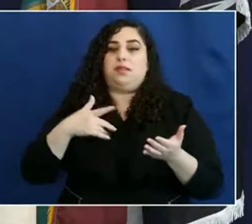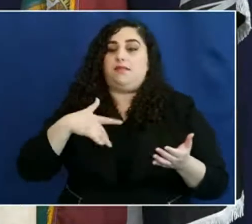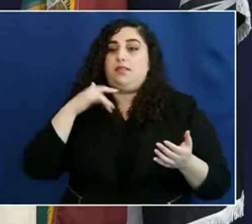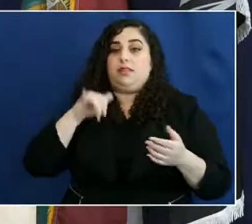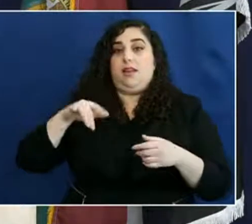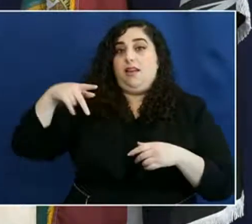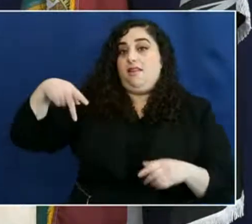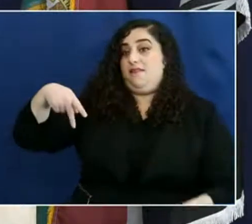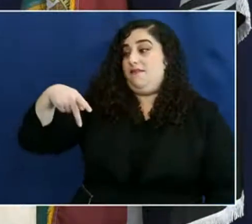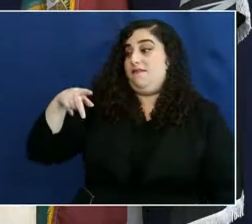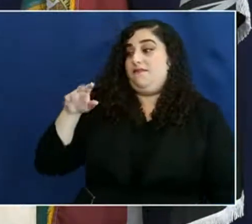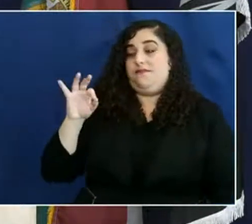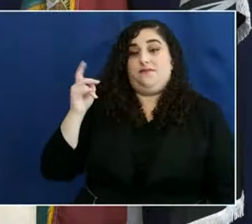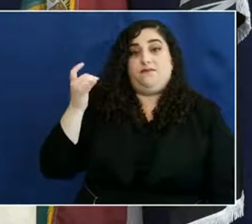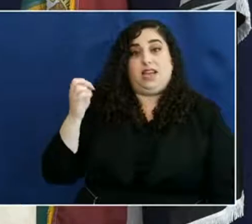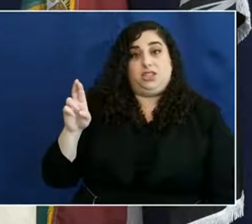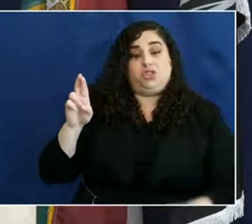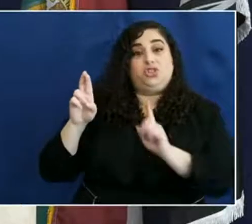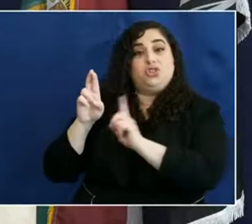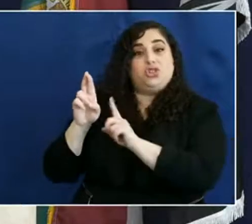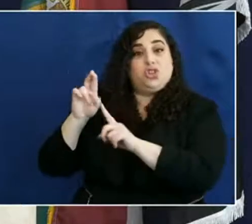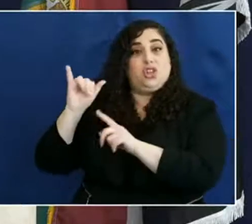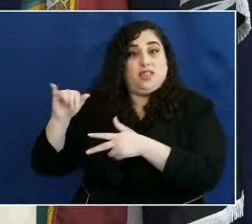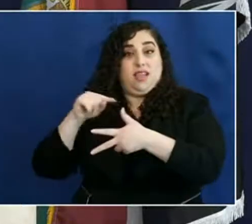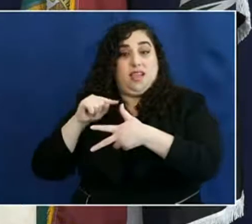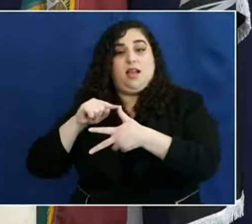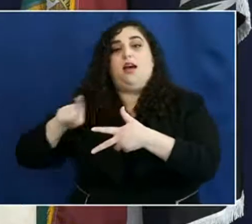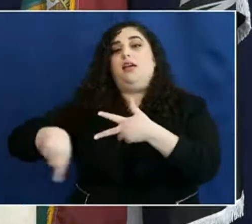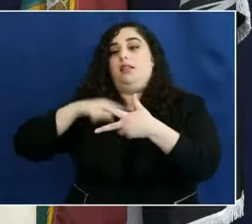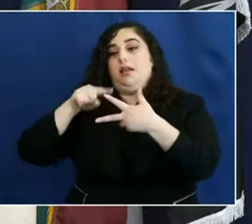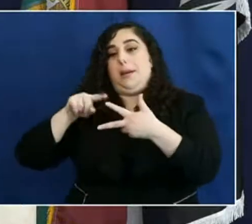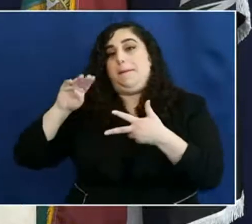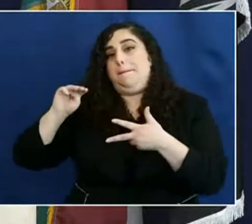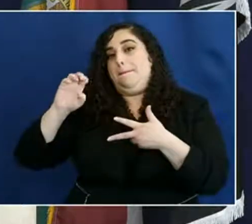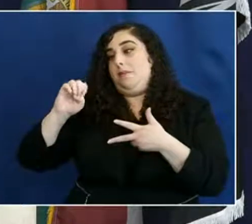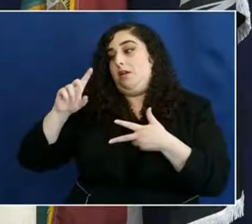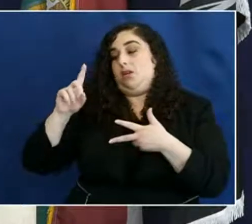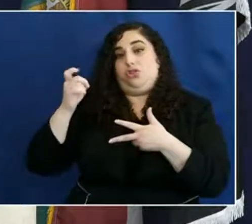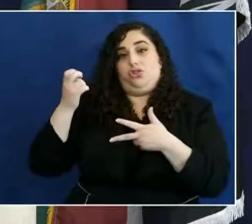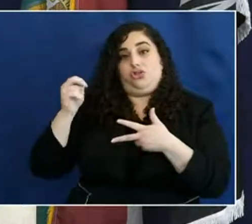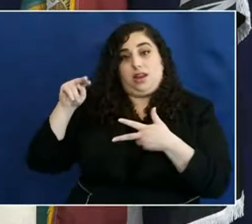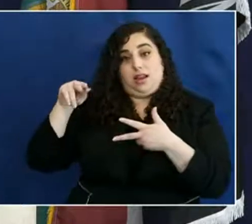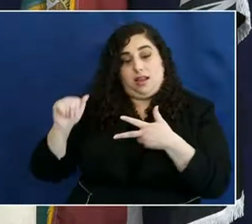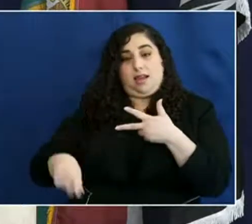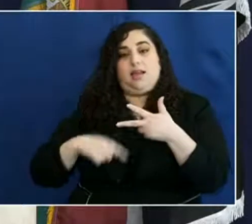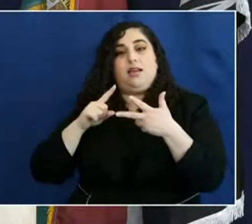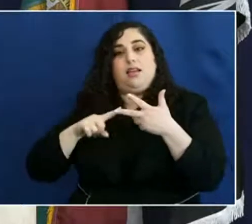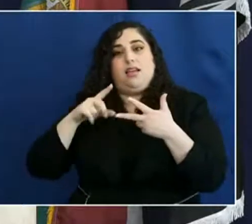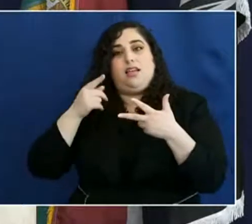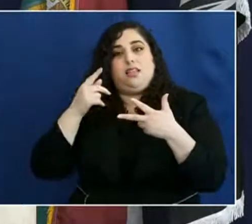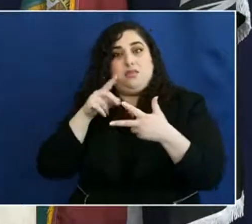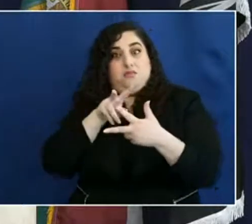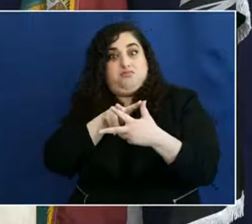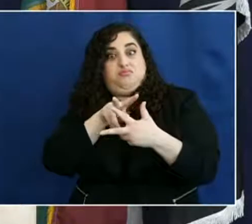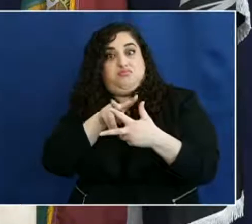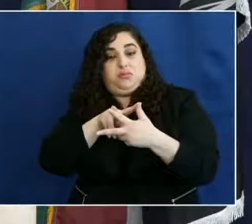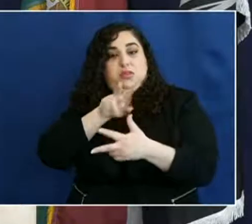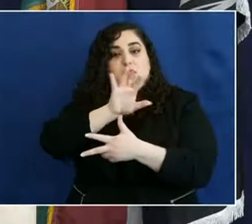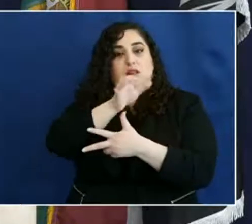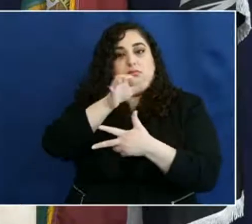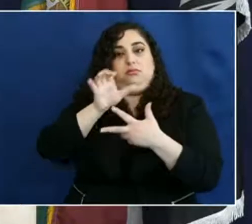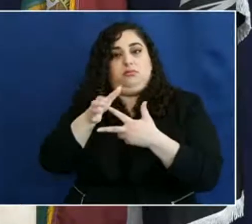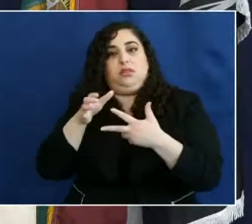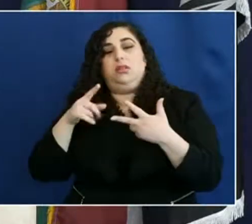again, system-wide, trying to put, obviously the second dose goes back to the place where the first dose for that same vaccine. In J&J, we